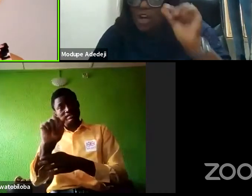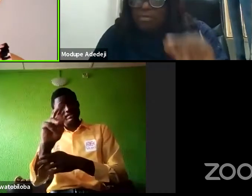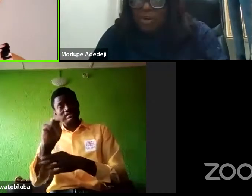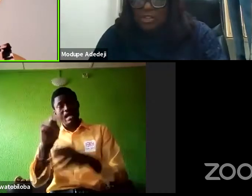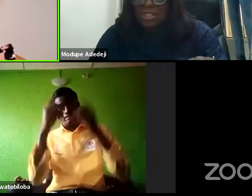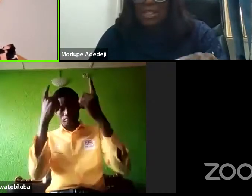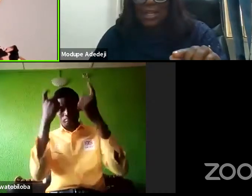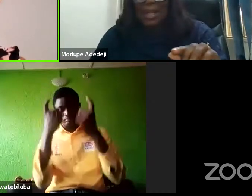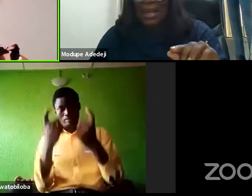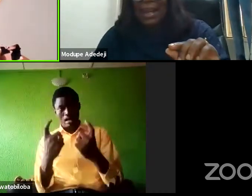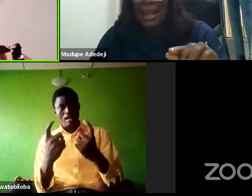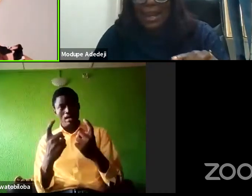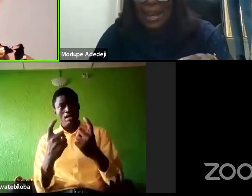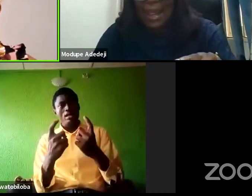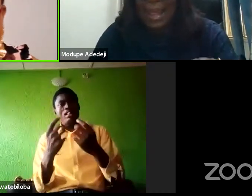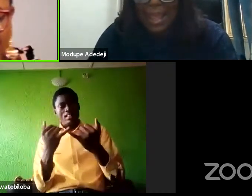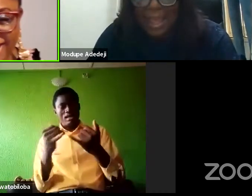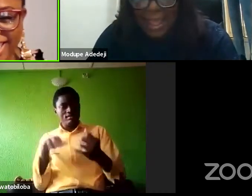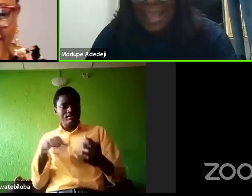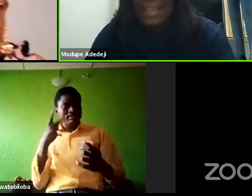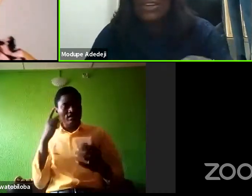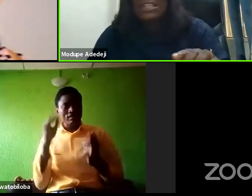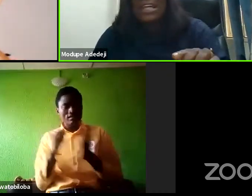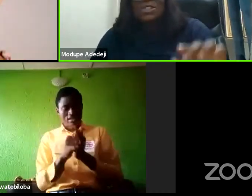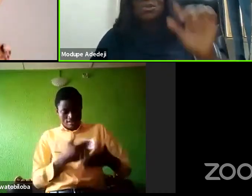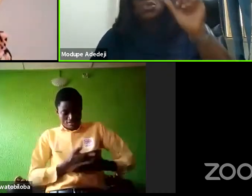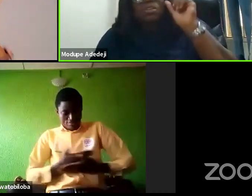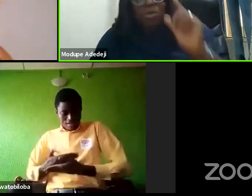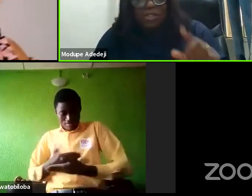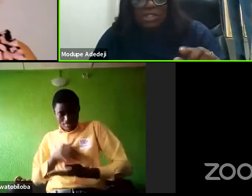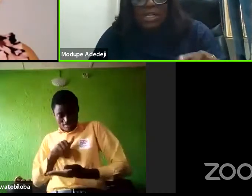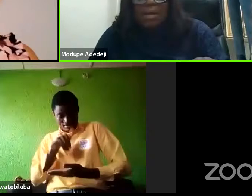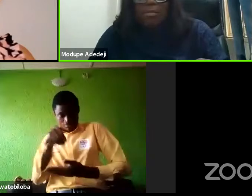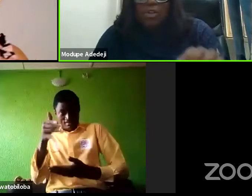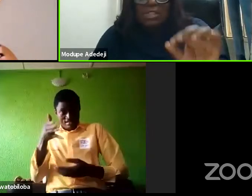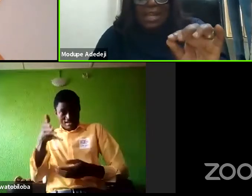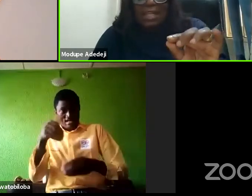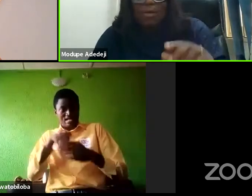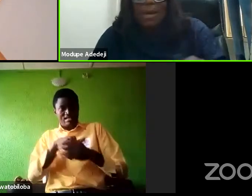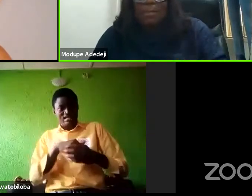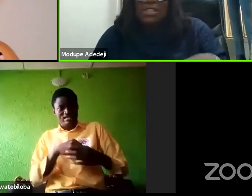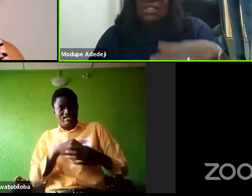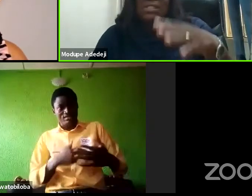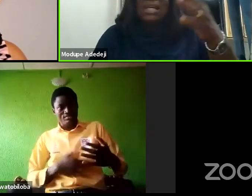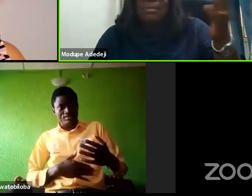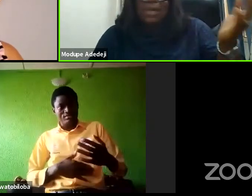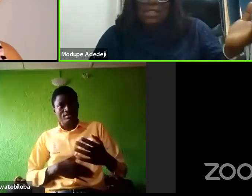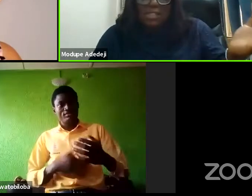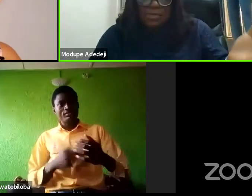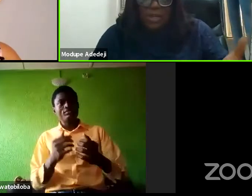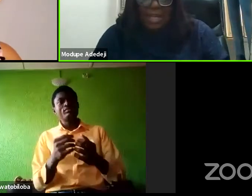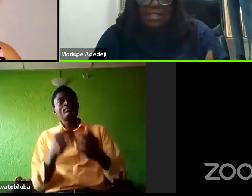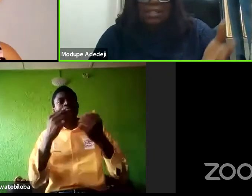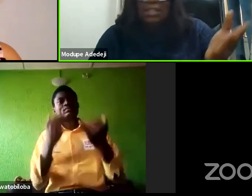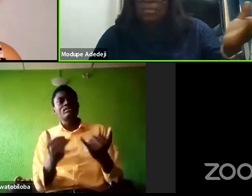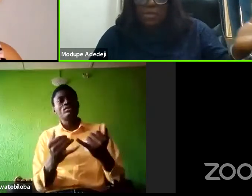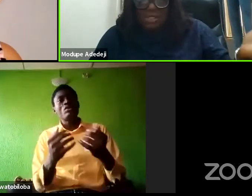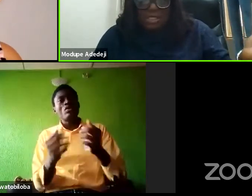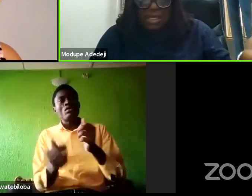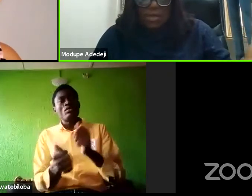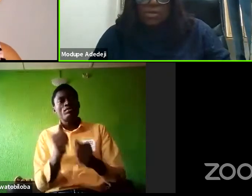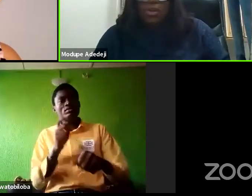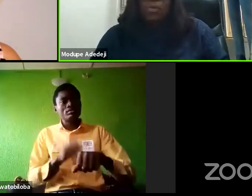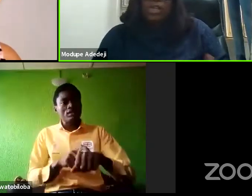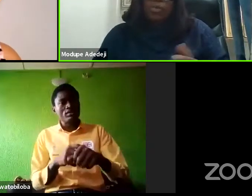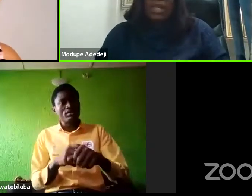That baby escaped from heaven. So it has to be 12 months. Most likely, probably she didn't see her menses for like 3